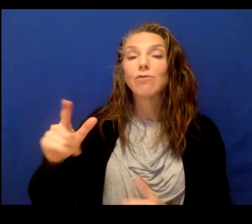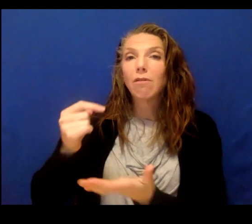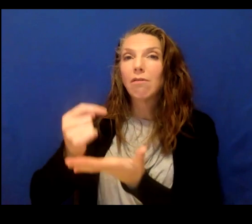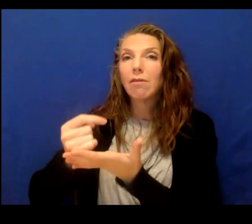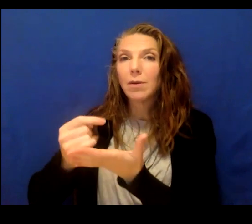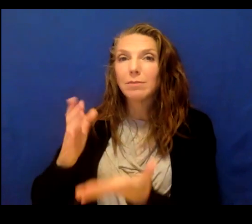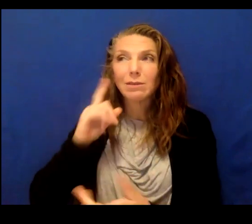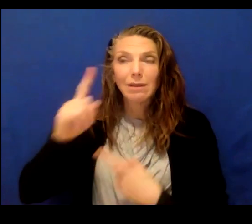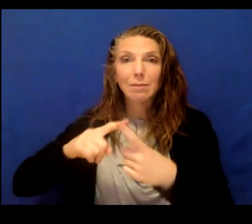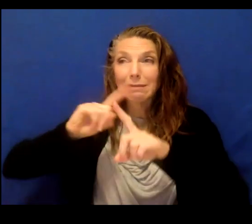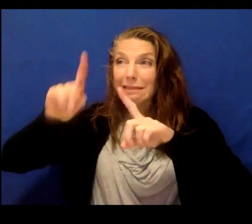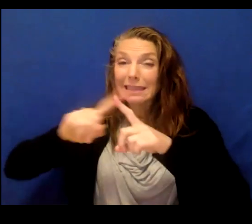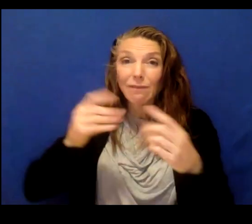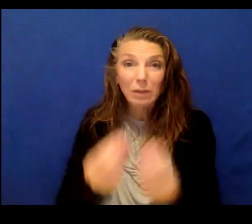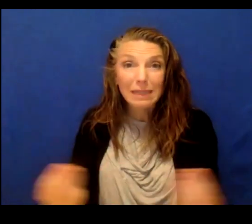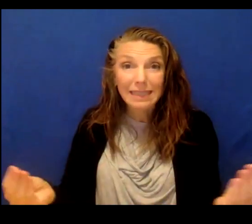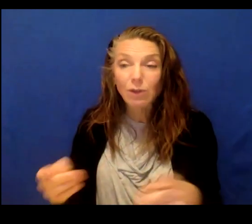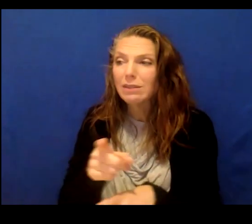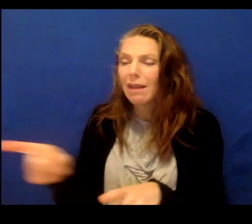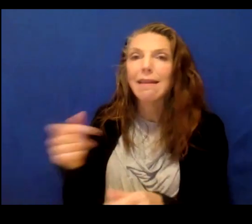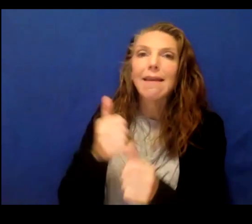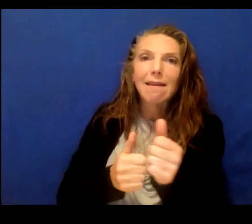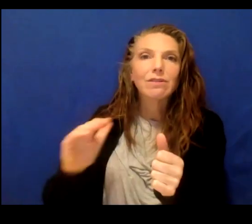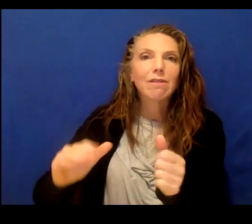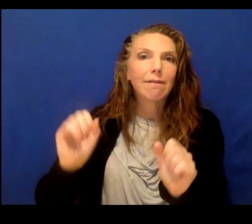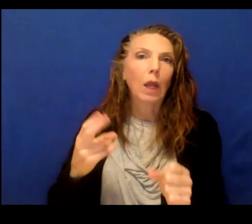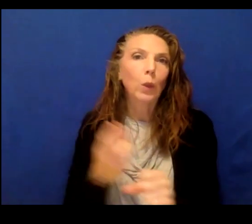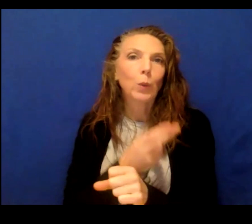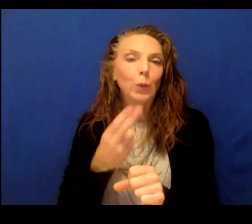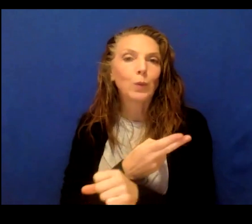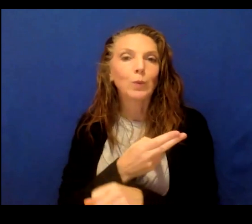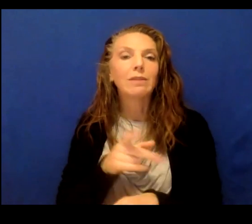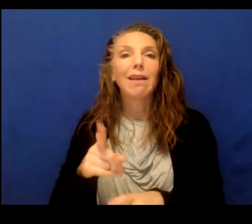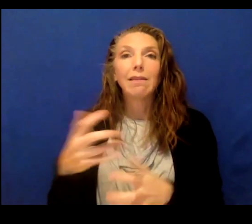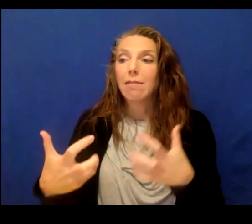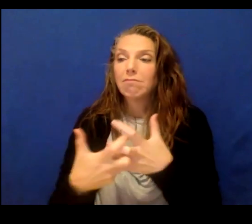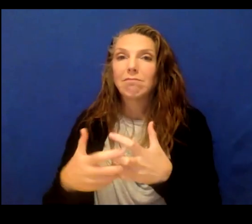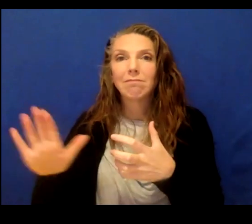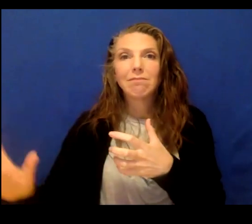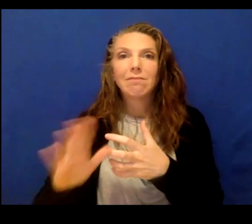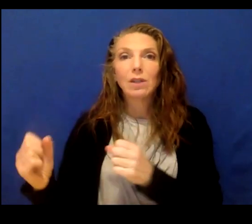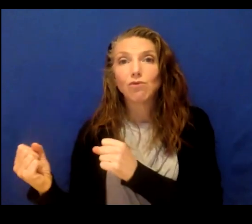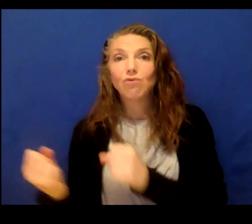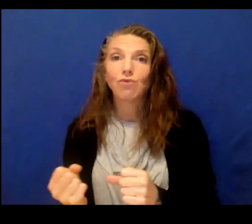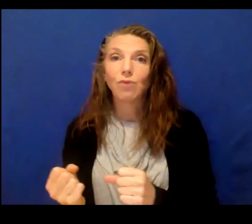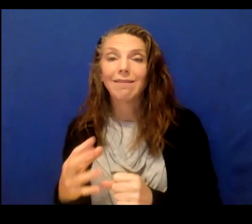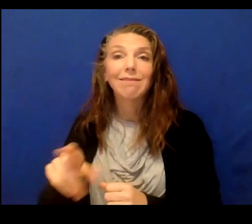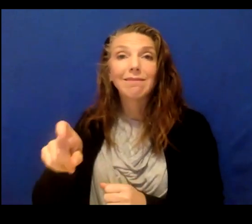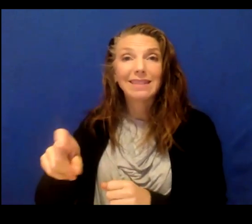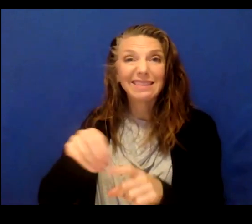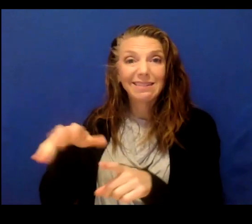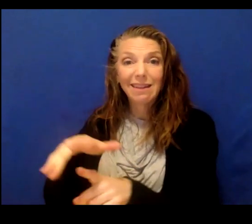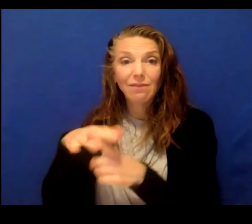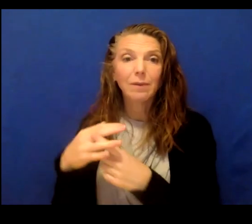materials that can be choices for every child that is responsive to every child's strengths and needs within the environment, and ensuring that